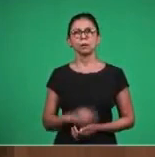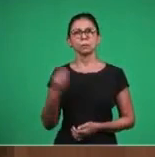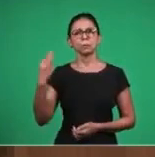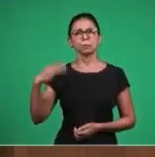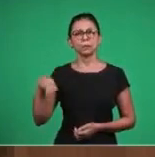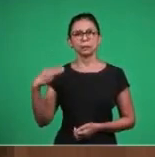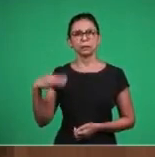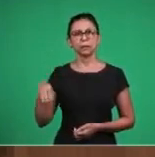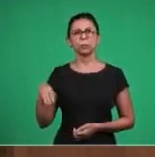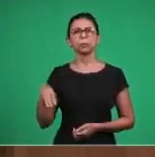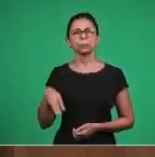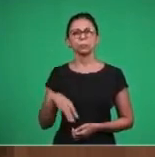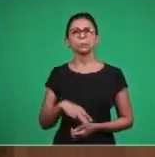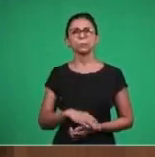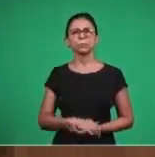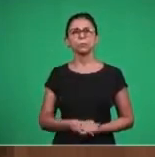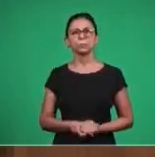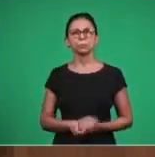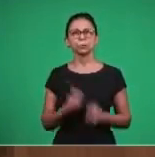from São Luís Maranhão